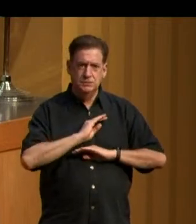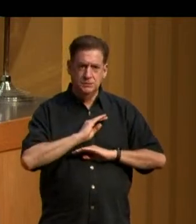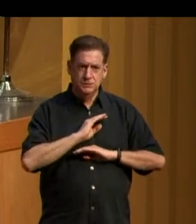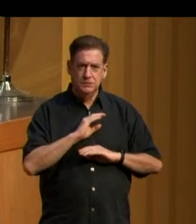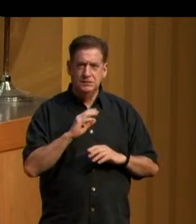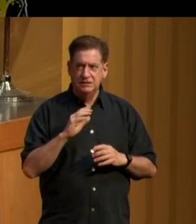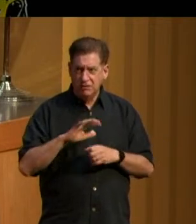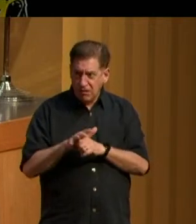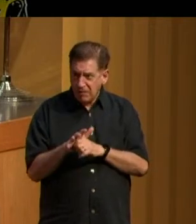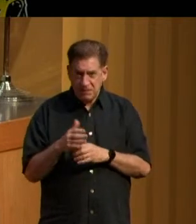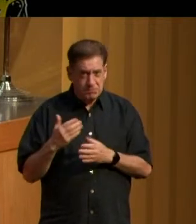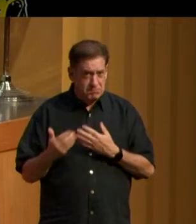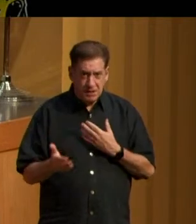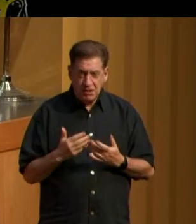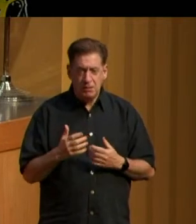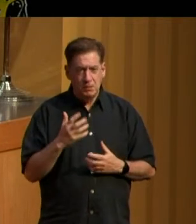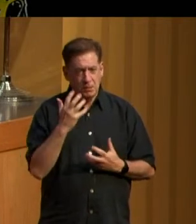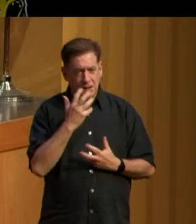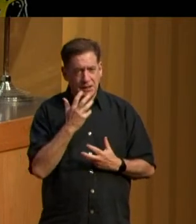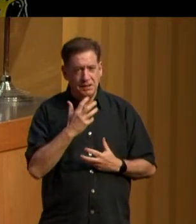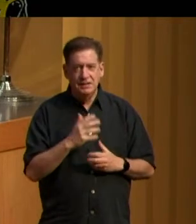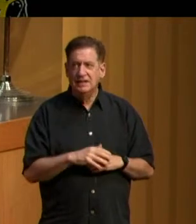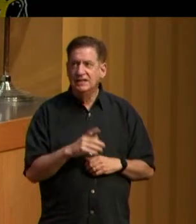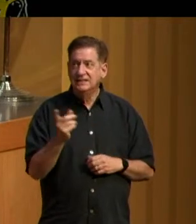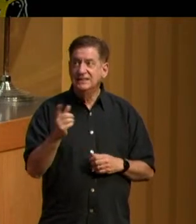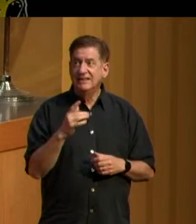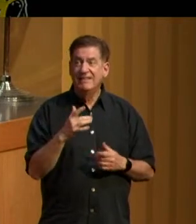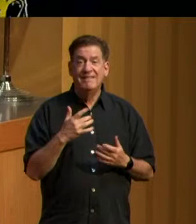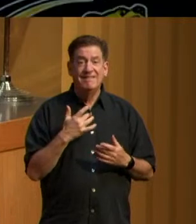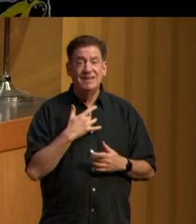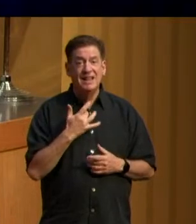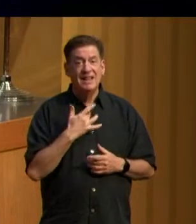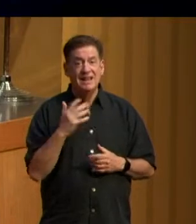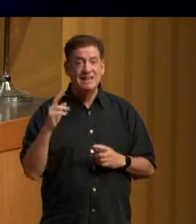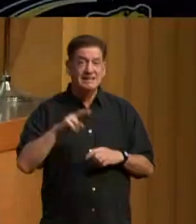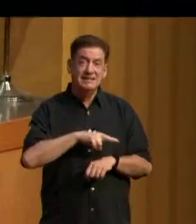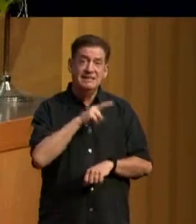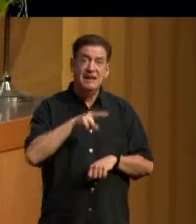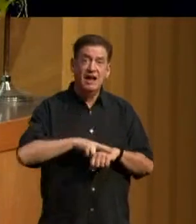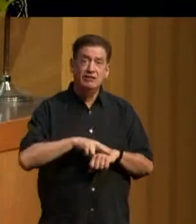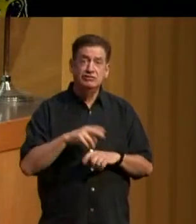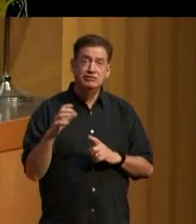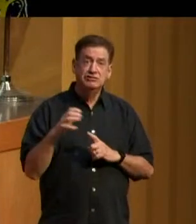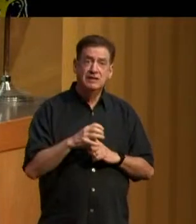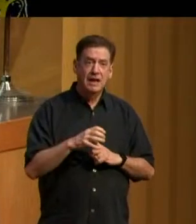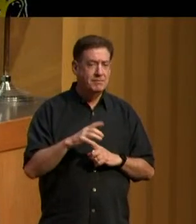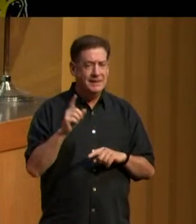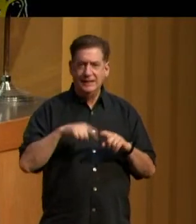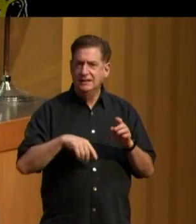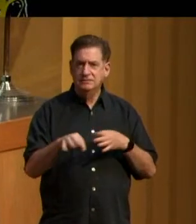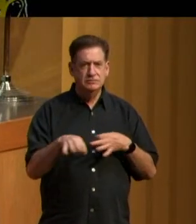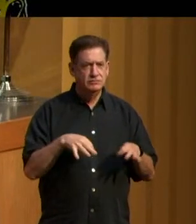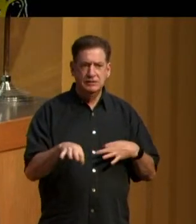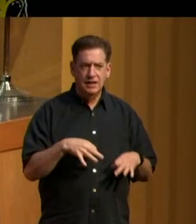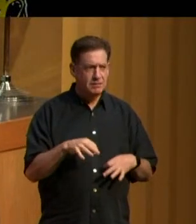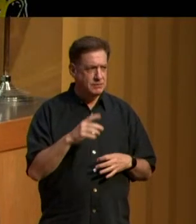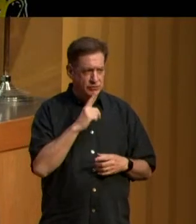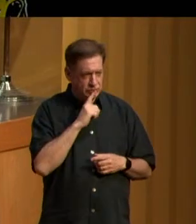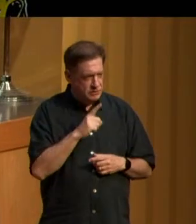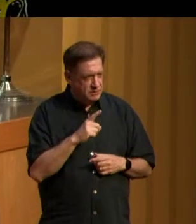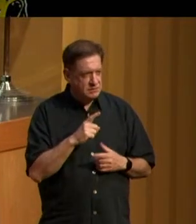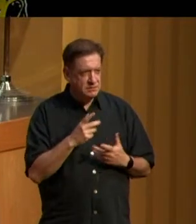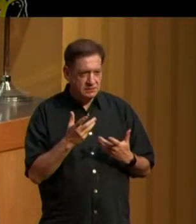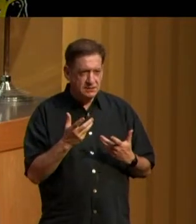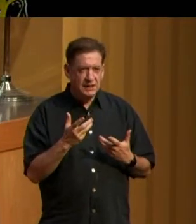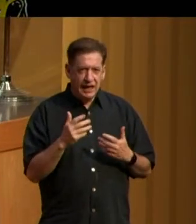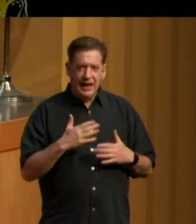COVID. The feeling of being a national champion is honestly indescribable. It comes with a rush of